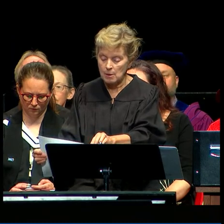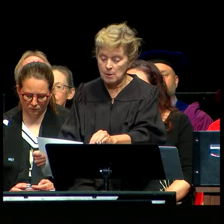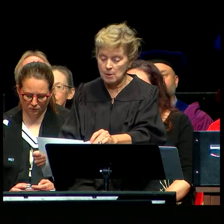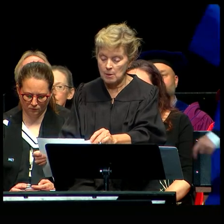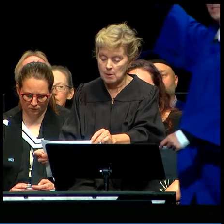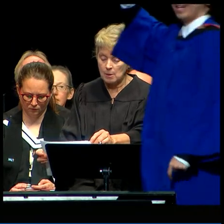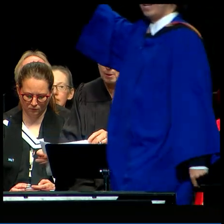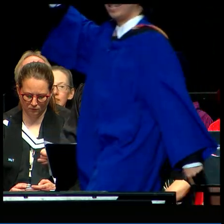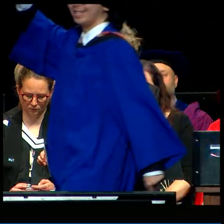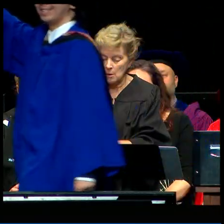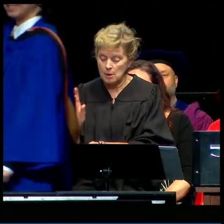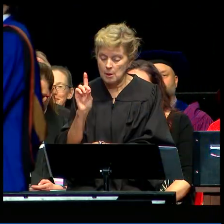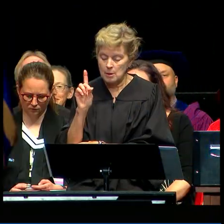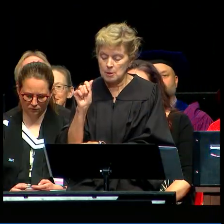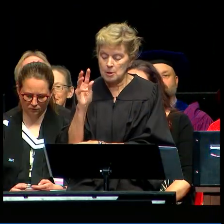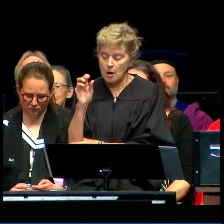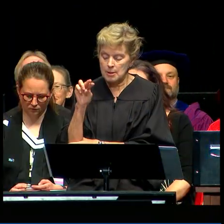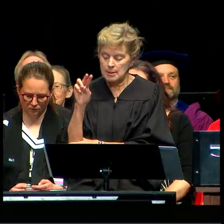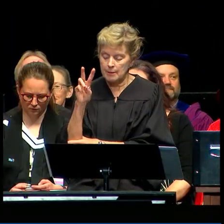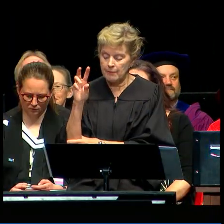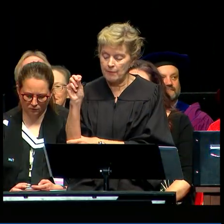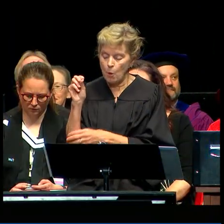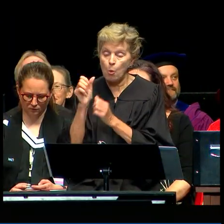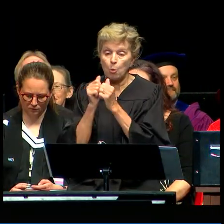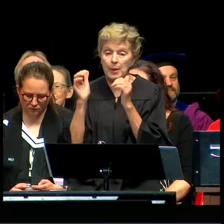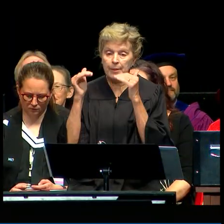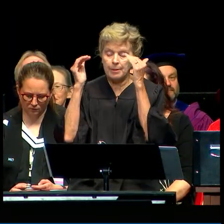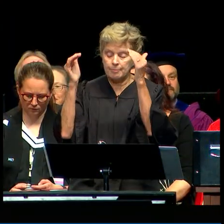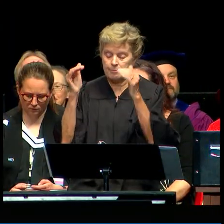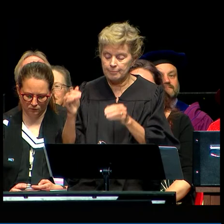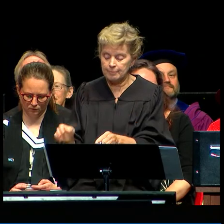Dawson Vo, with distinction.